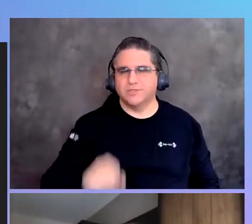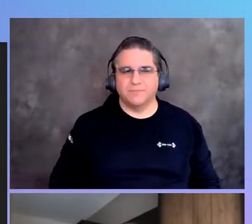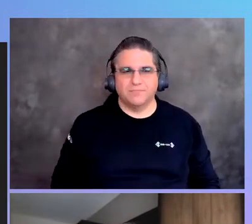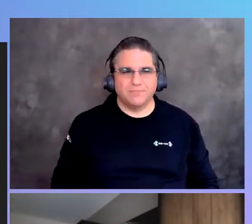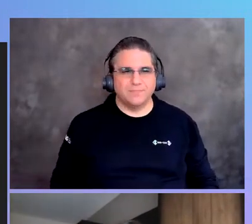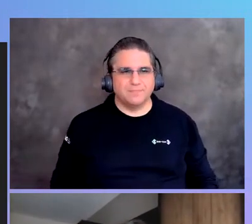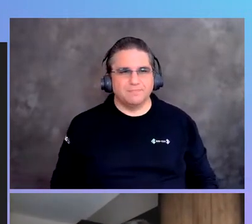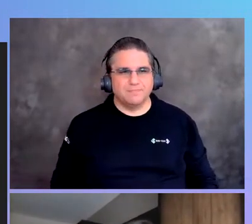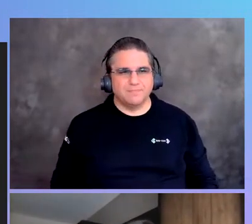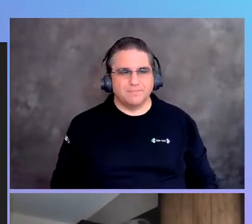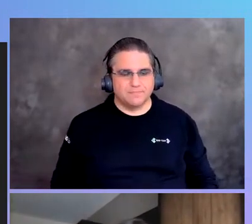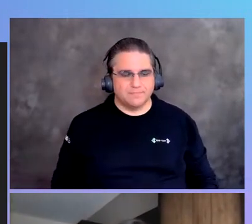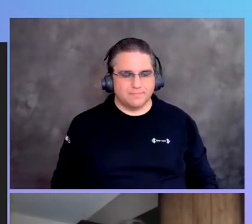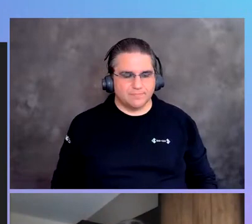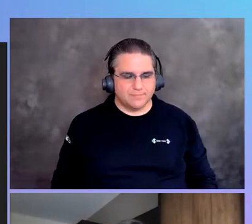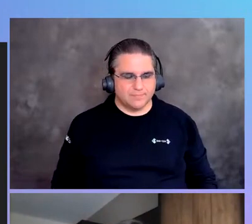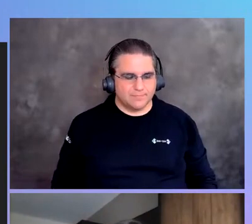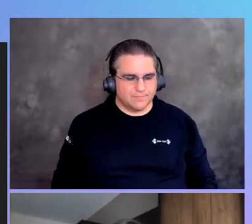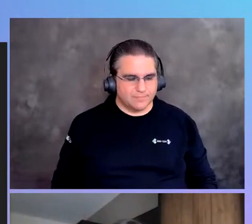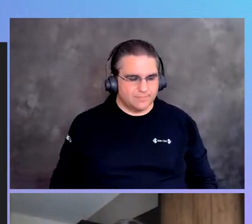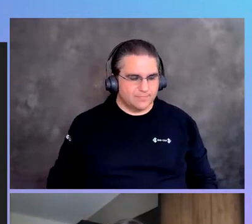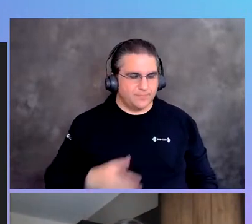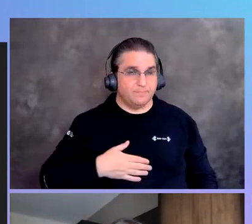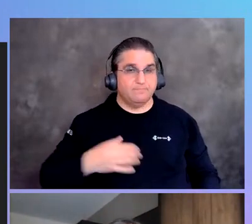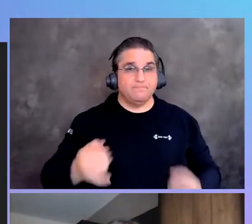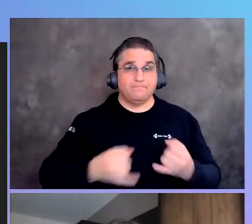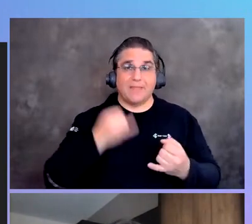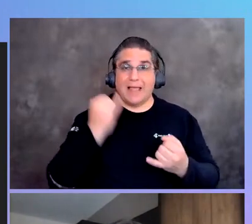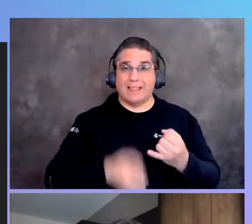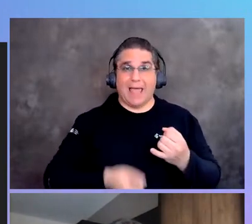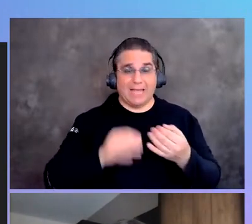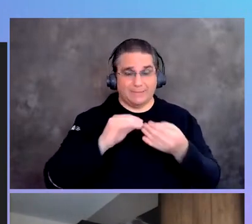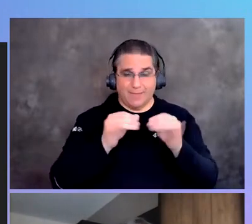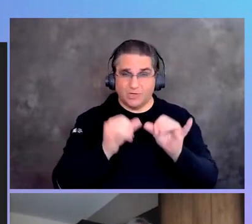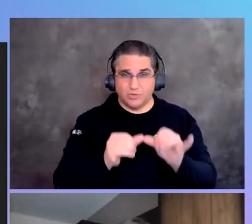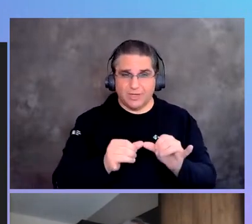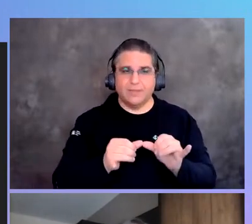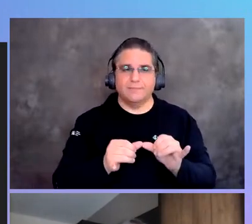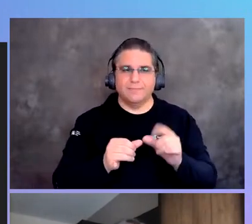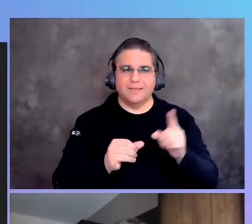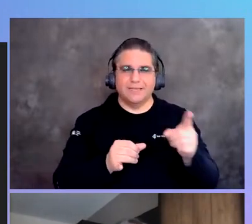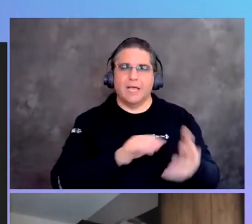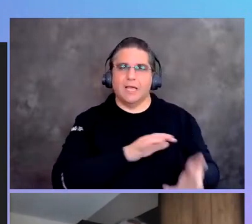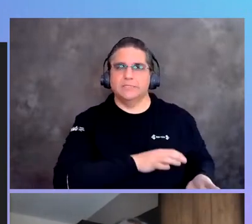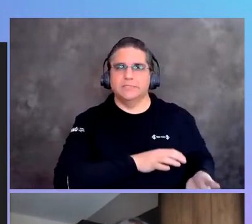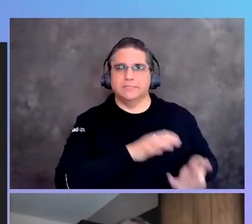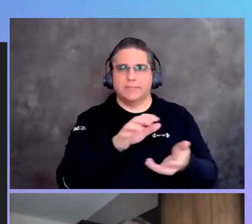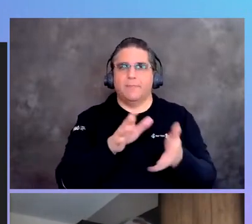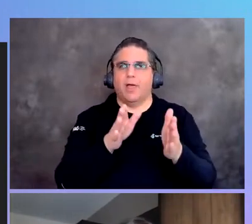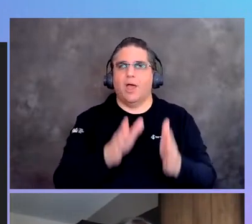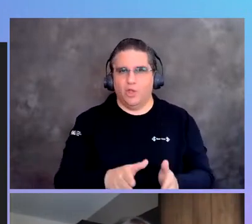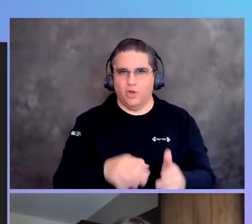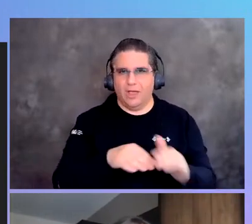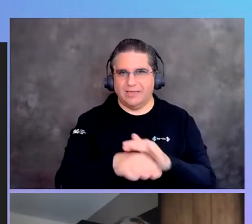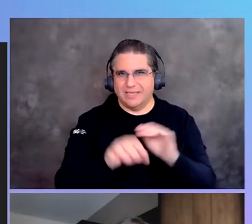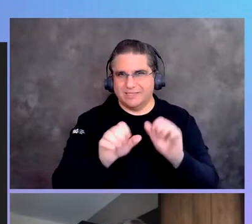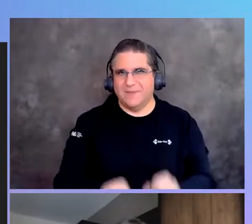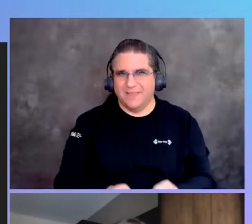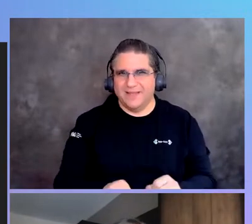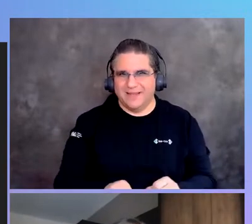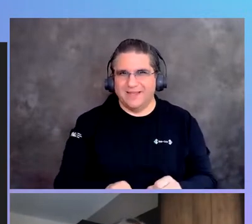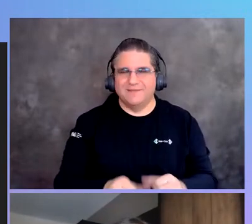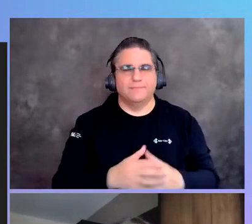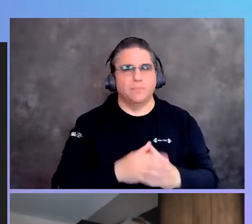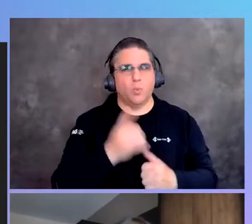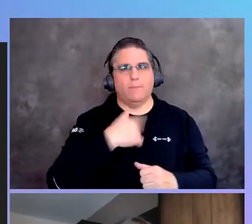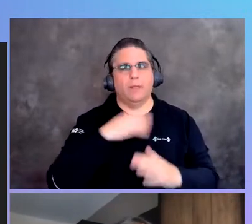Okay, the last metric I'll touch on is supplier accessibility, and this is one of my favorite topics to